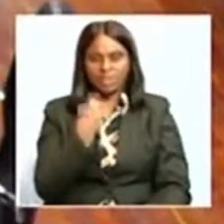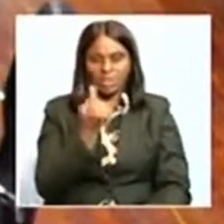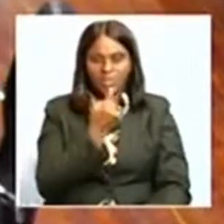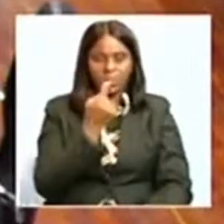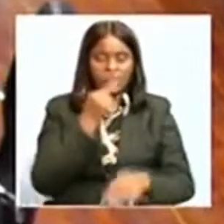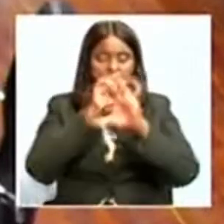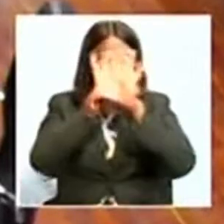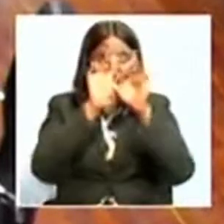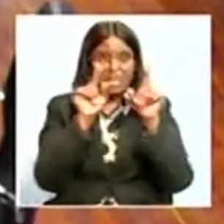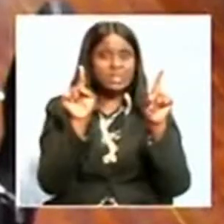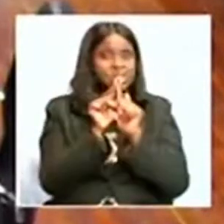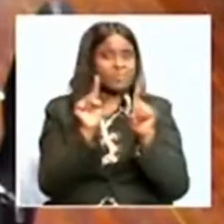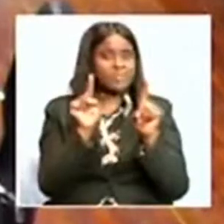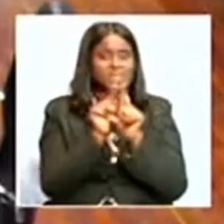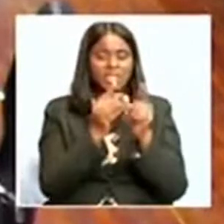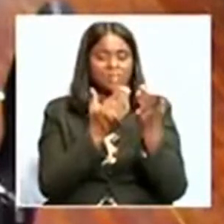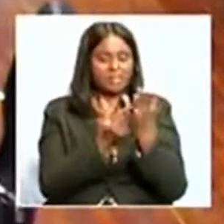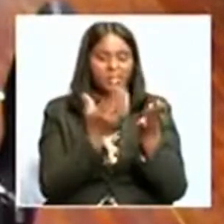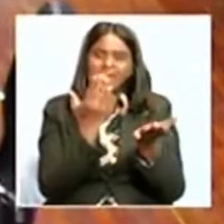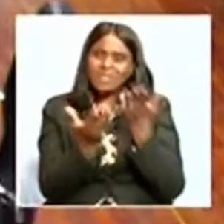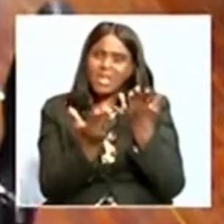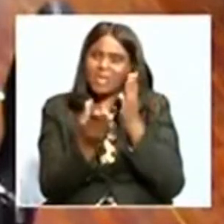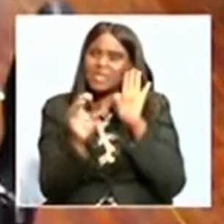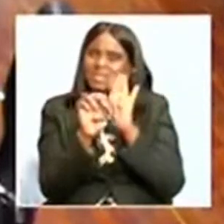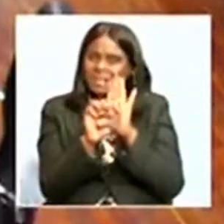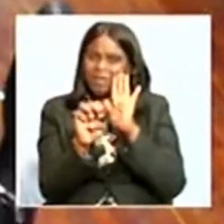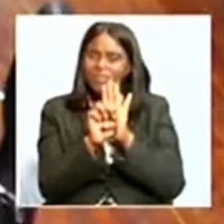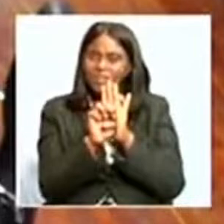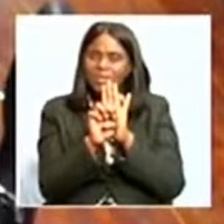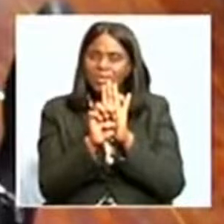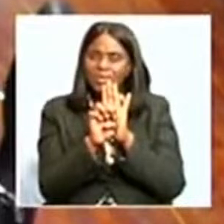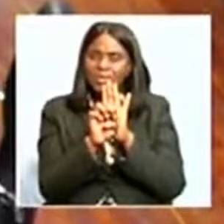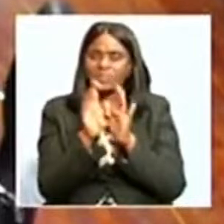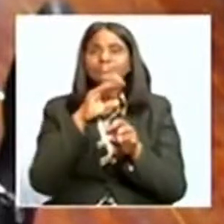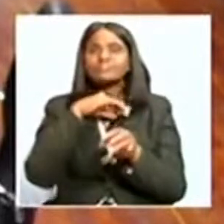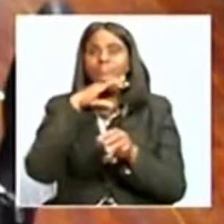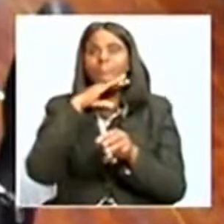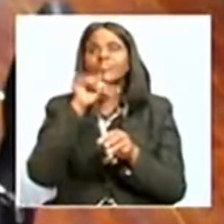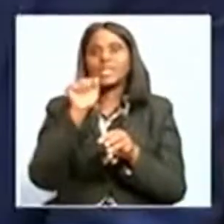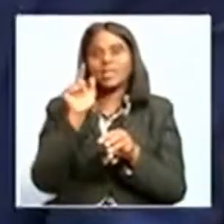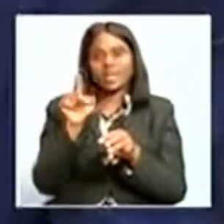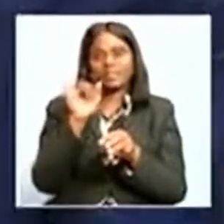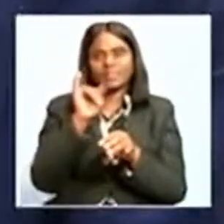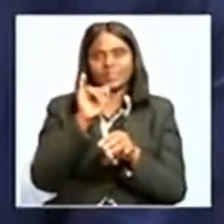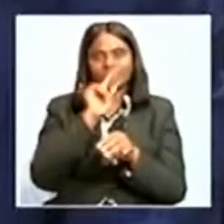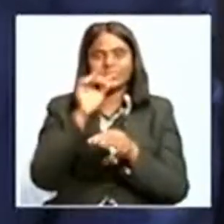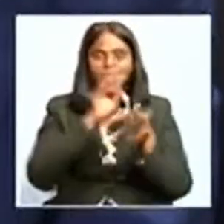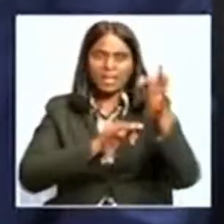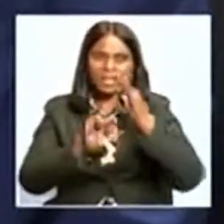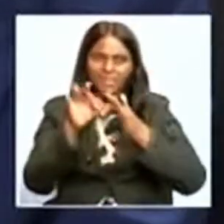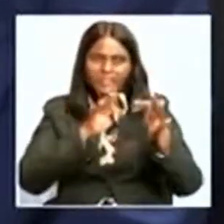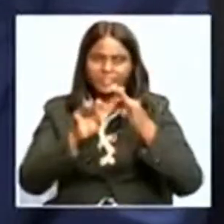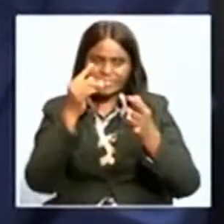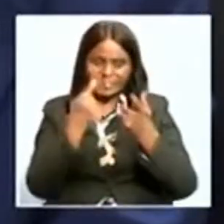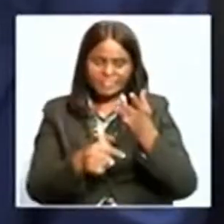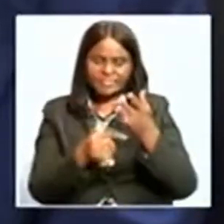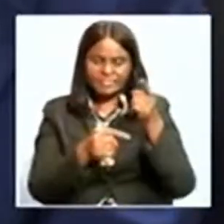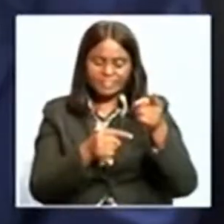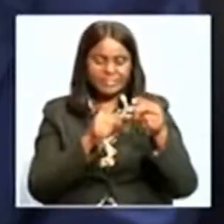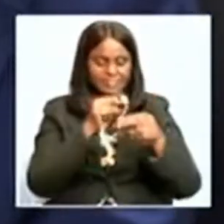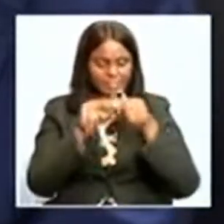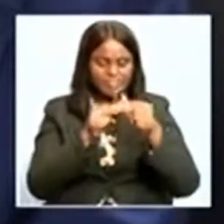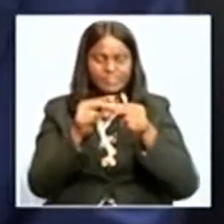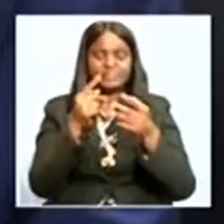clarity on the same. Maybe a practical example would suffice to really illustrate what this